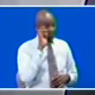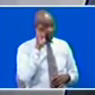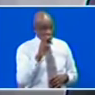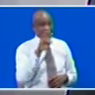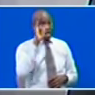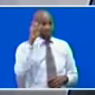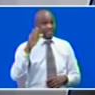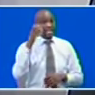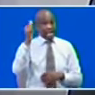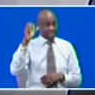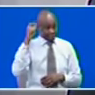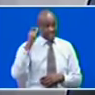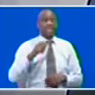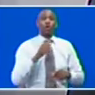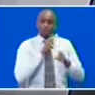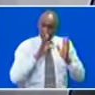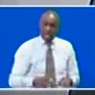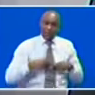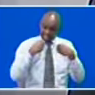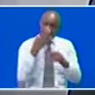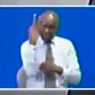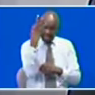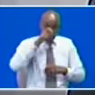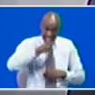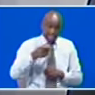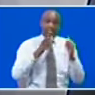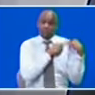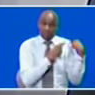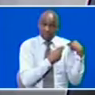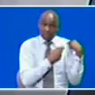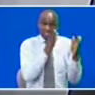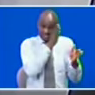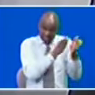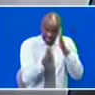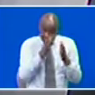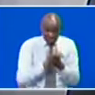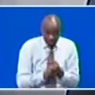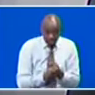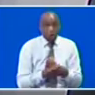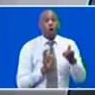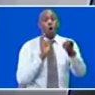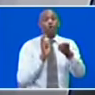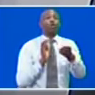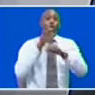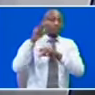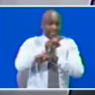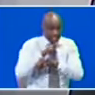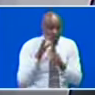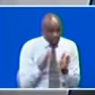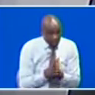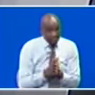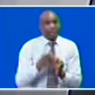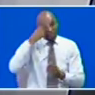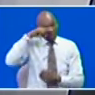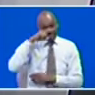clear. It gives the commissioners three key responsibilities: strategy, oversight, and also